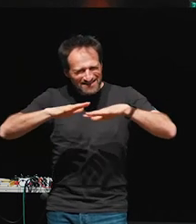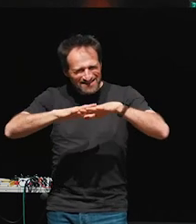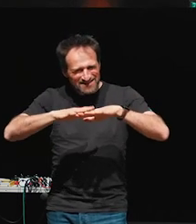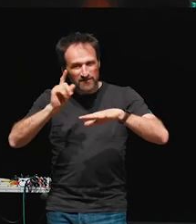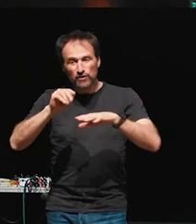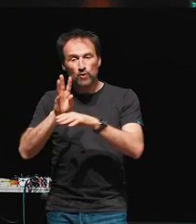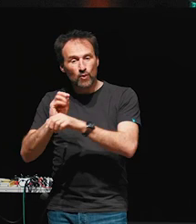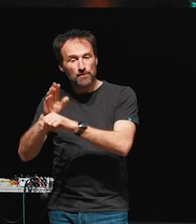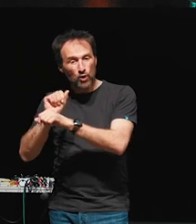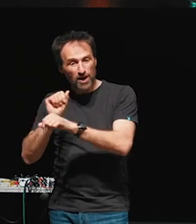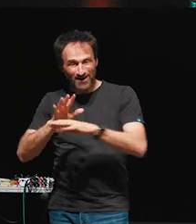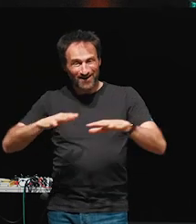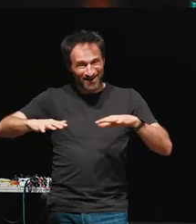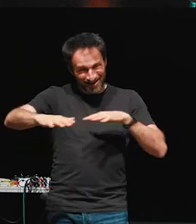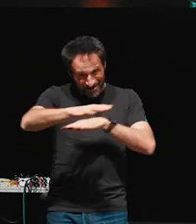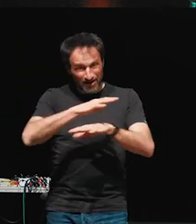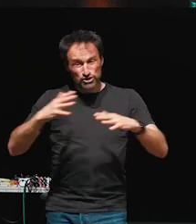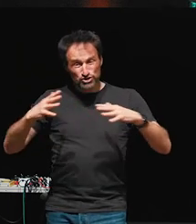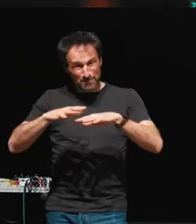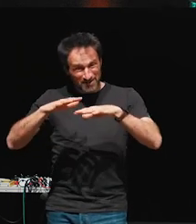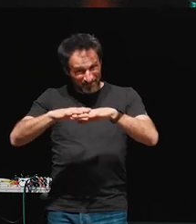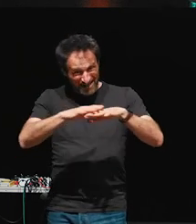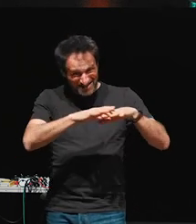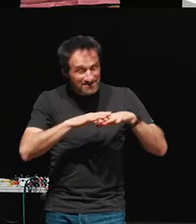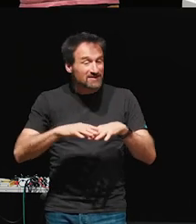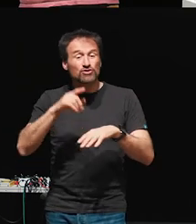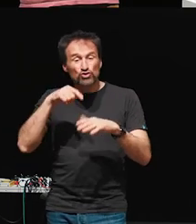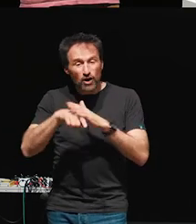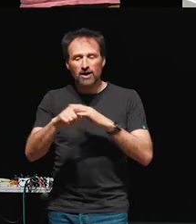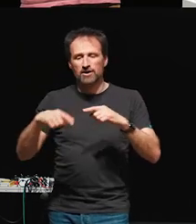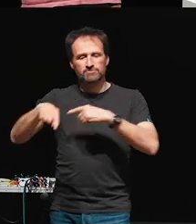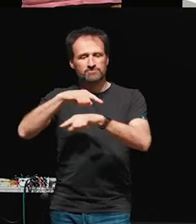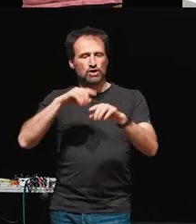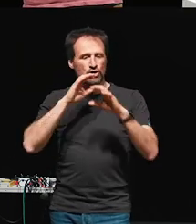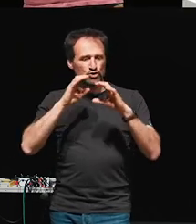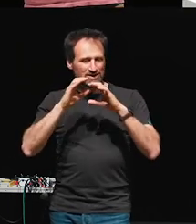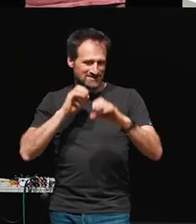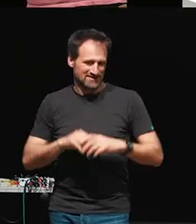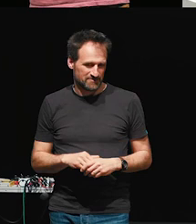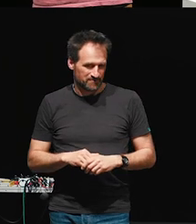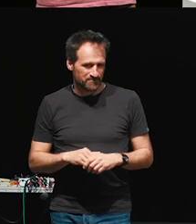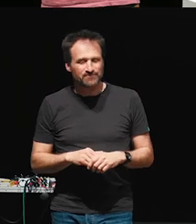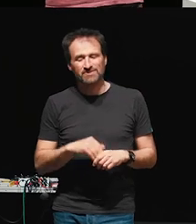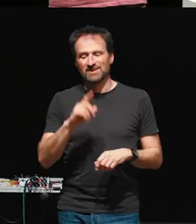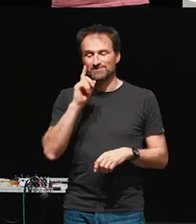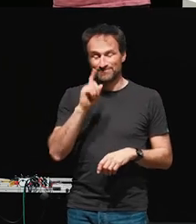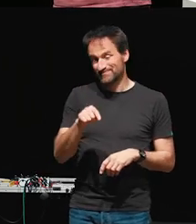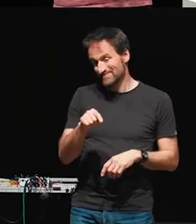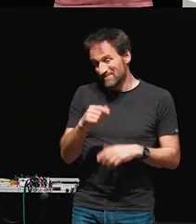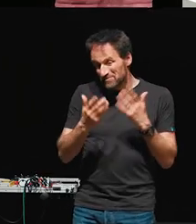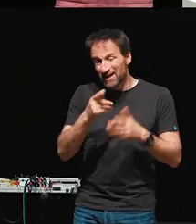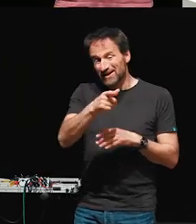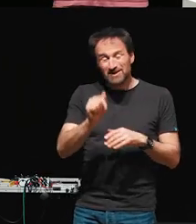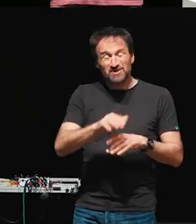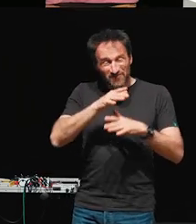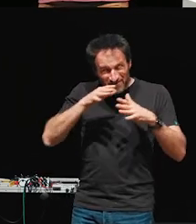between them. Now, why might you want to do this? Well, the reason is because sometimes you have a lot of work that